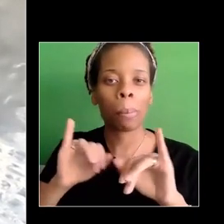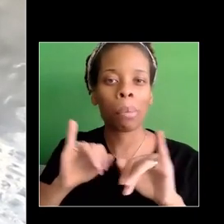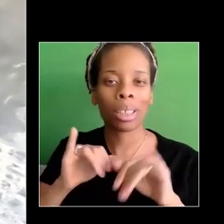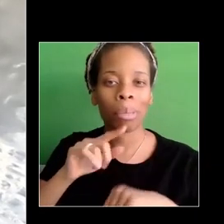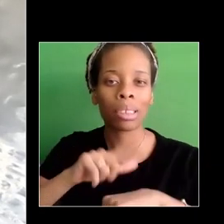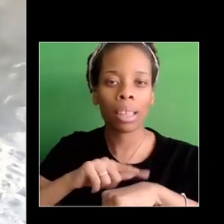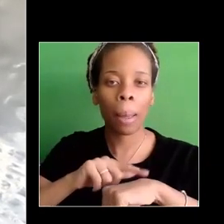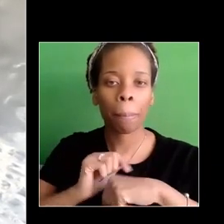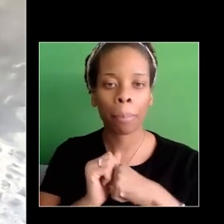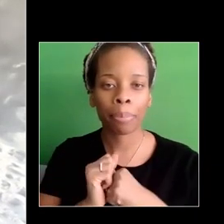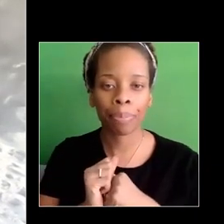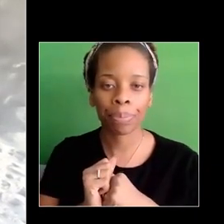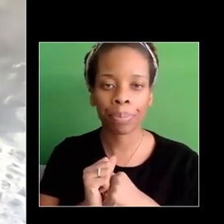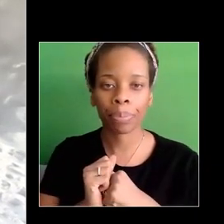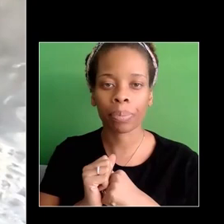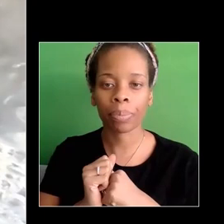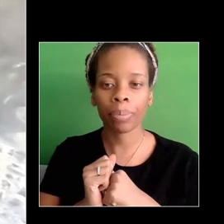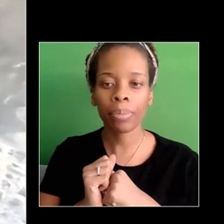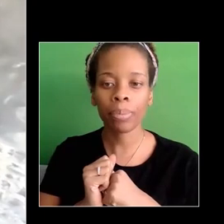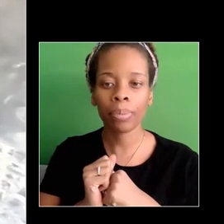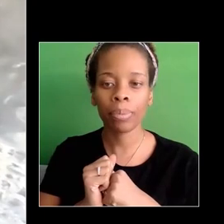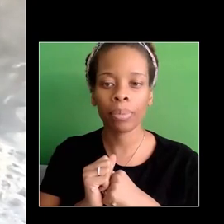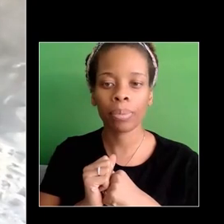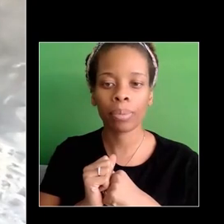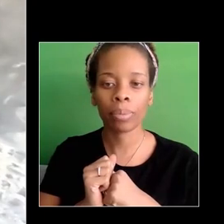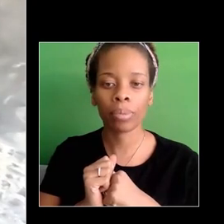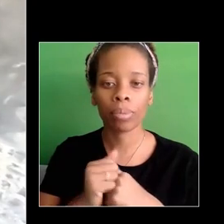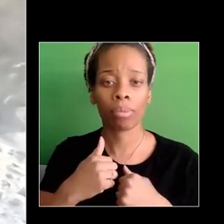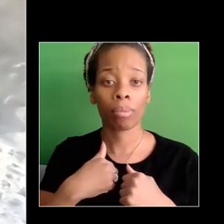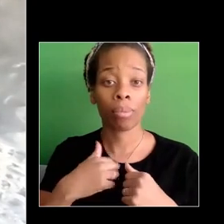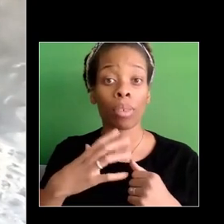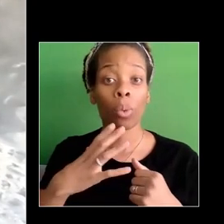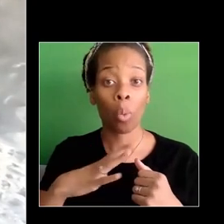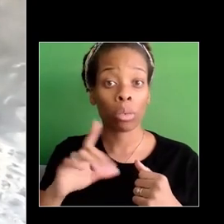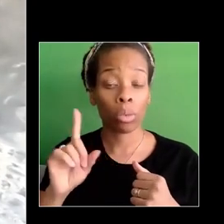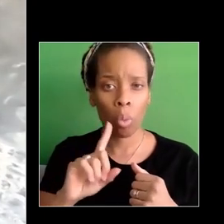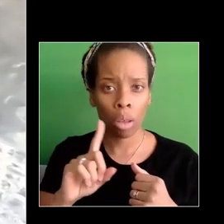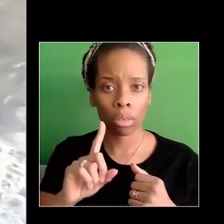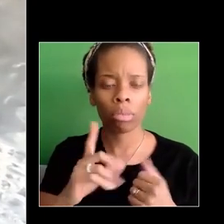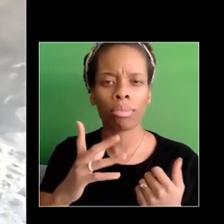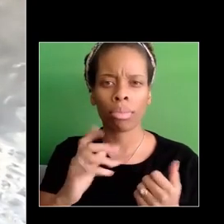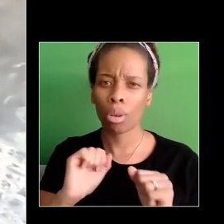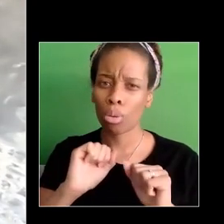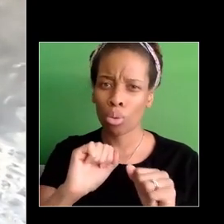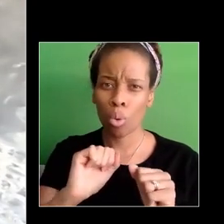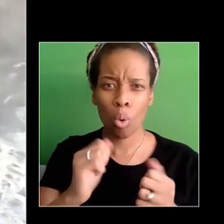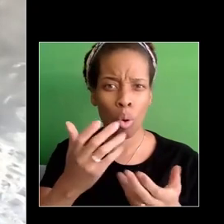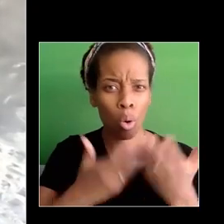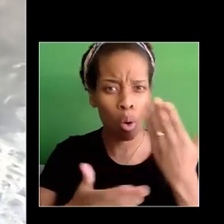ways. Well, I want to talk about your writing, because included in this catalog, of course, is your amazing